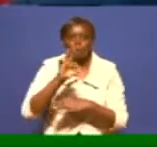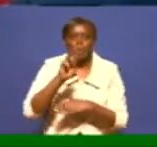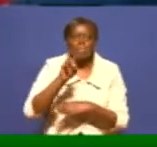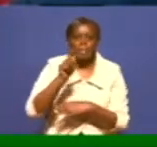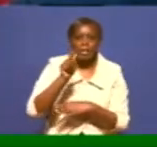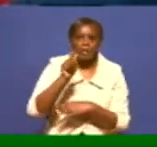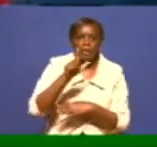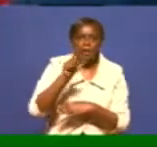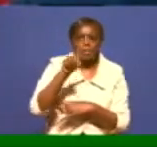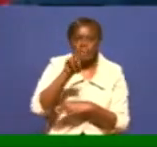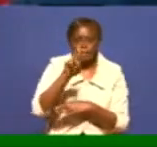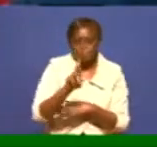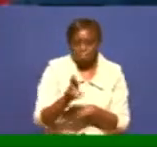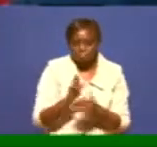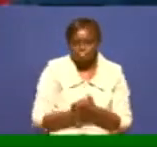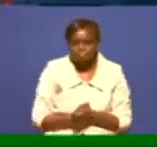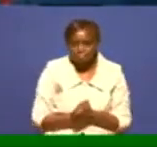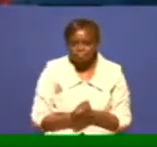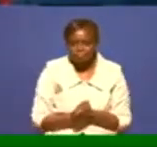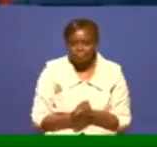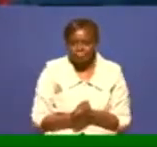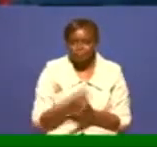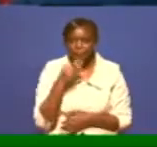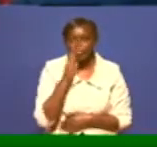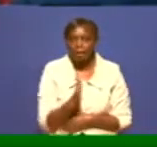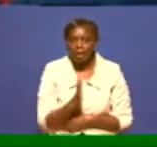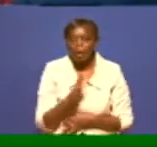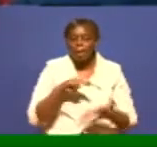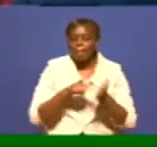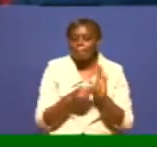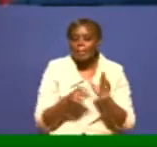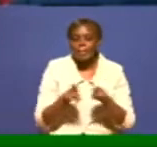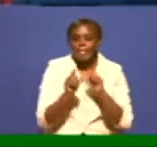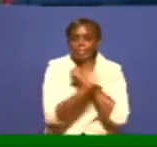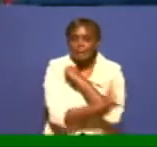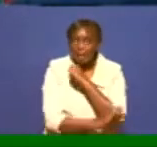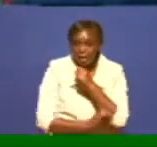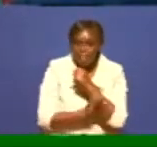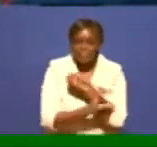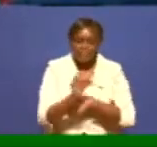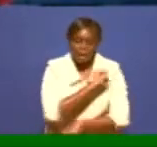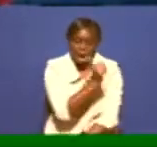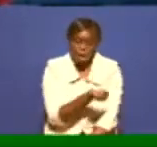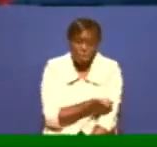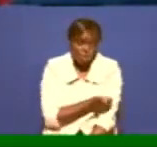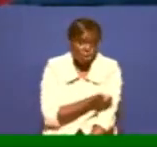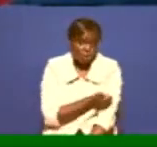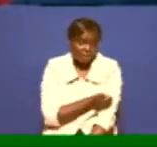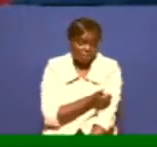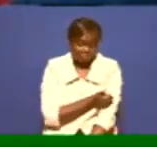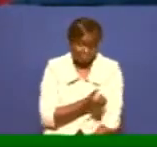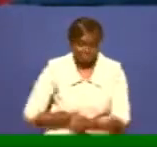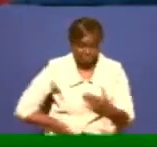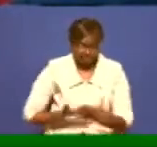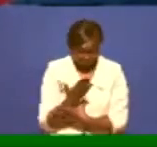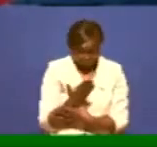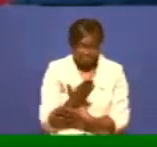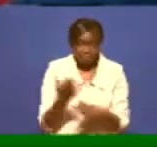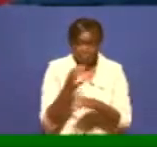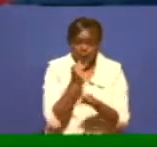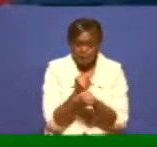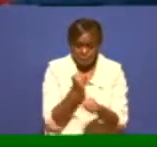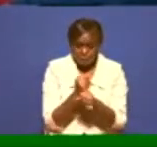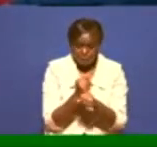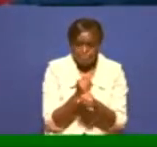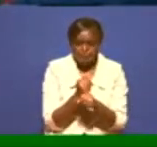Speaker. Honorable Speaker, so as a country and this authority, we'll have to look into our